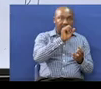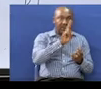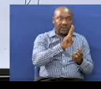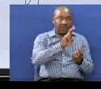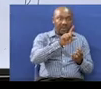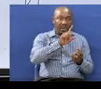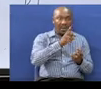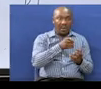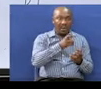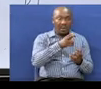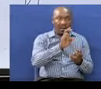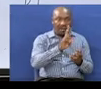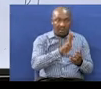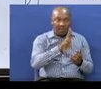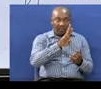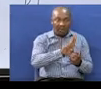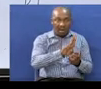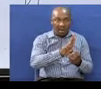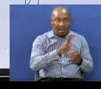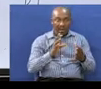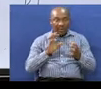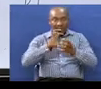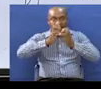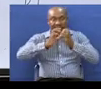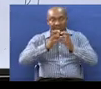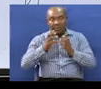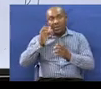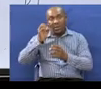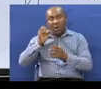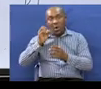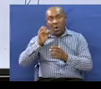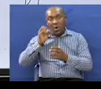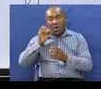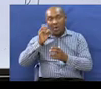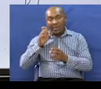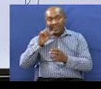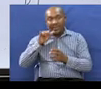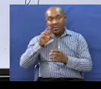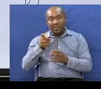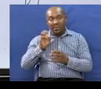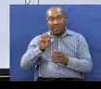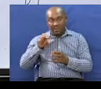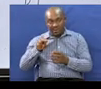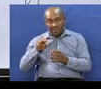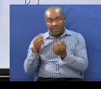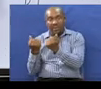react with the oxygen. Sulfur is also a non-metal to produce sulfur dioxide.